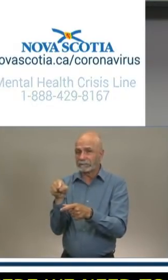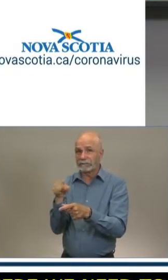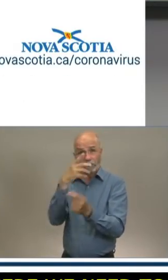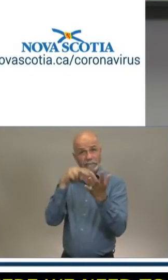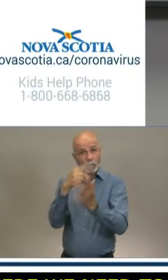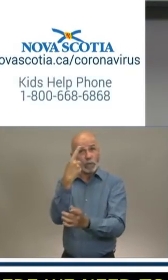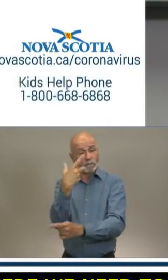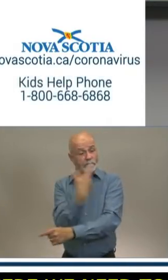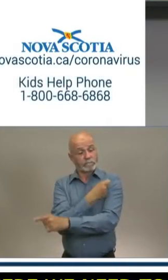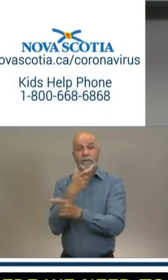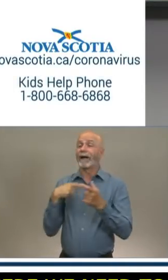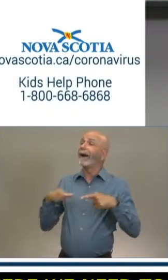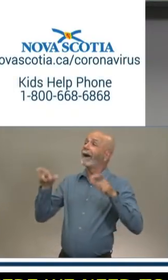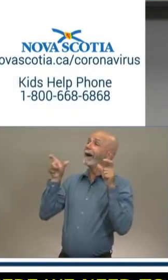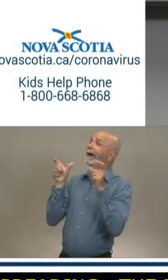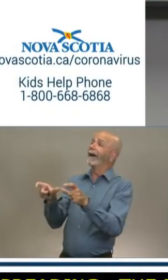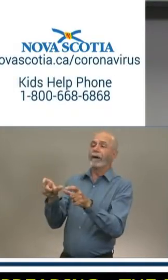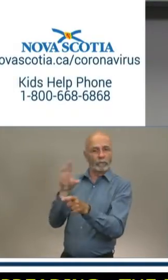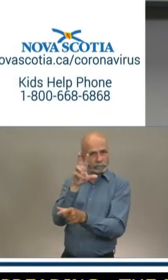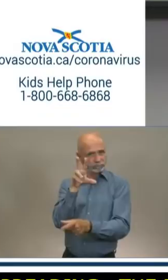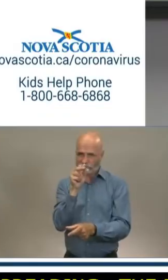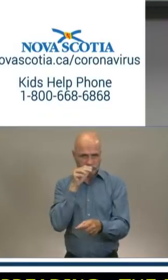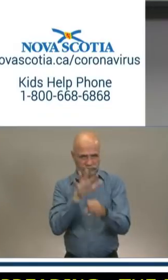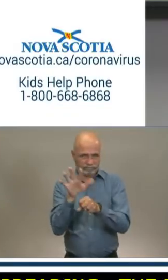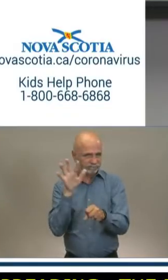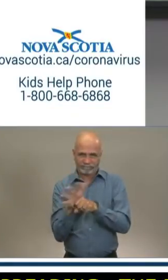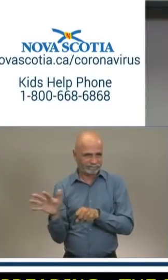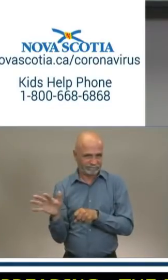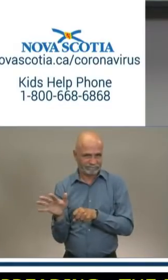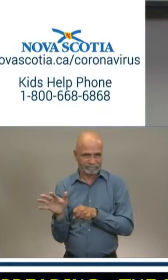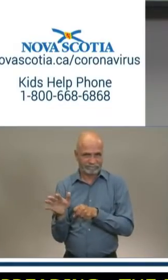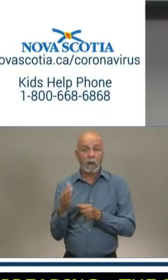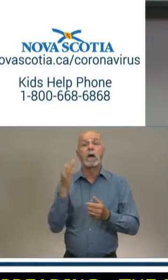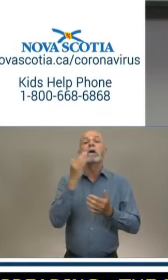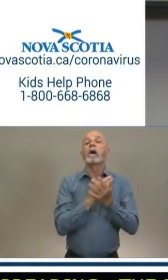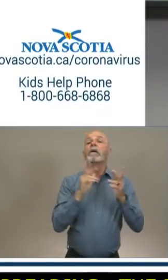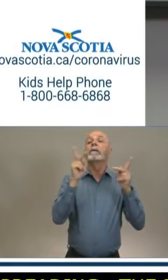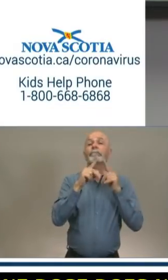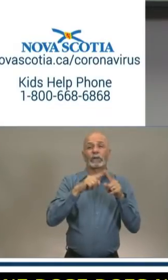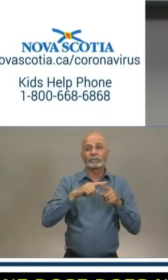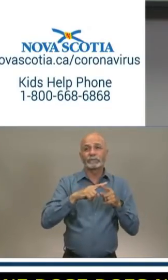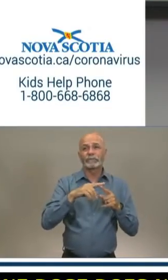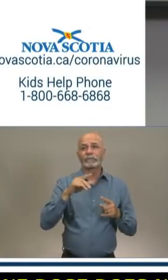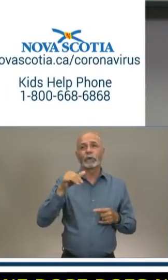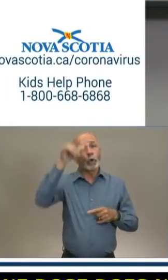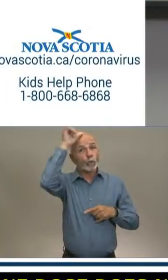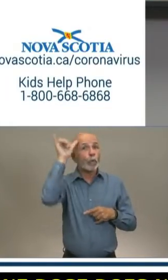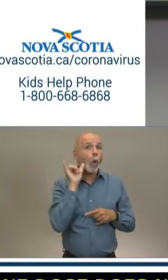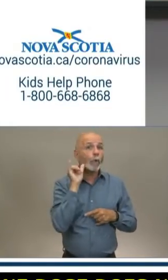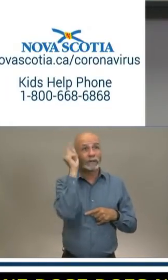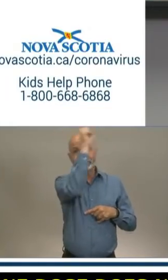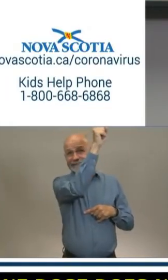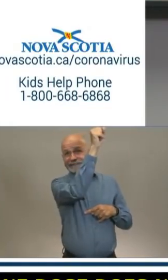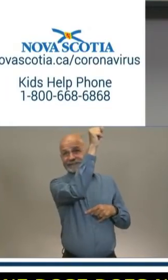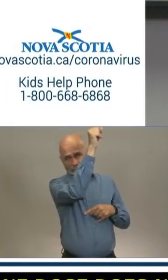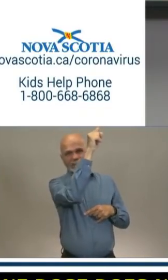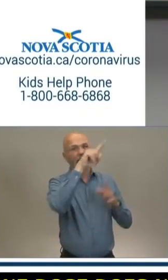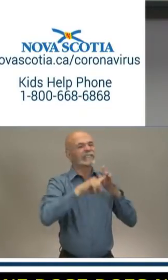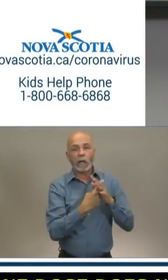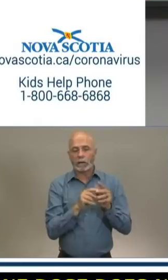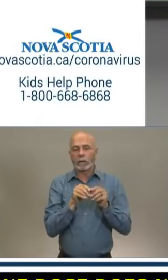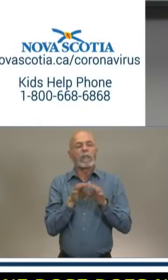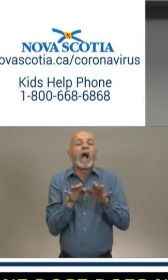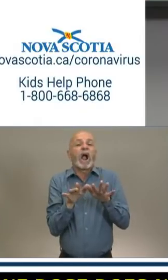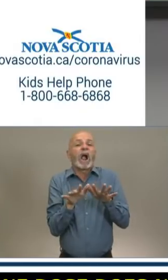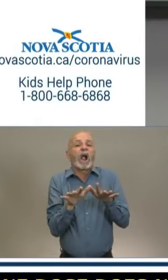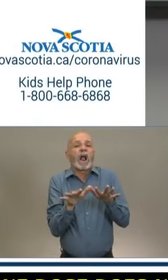Other provinces are still reporting double-digit cases daily, and the Yukon has had a 100-case surge this week, and my understanding that it's from